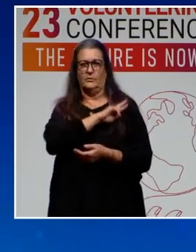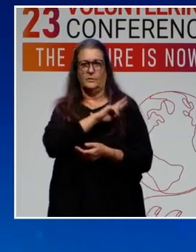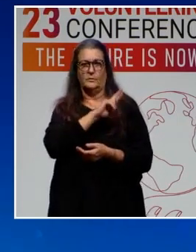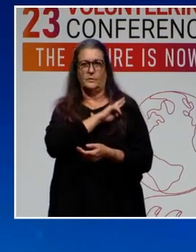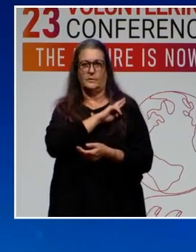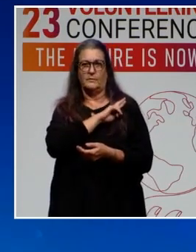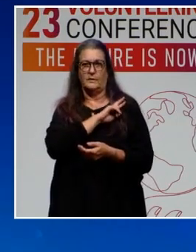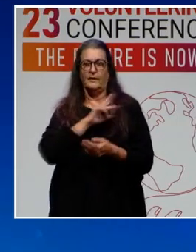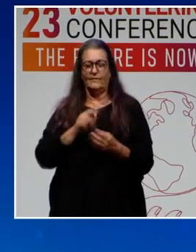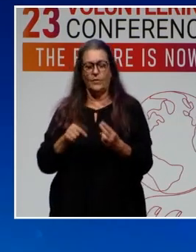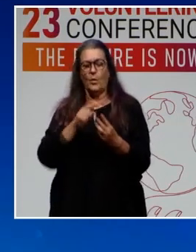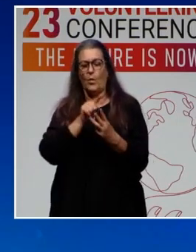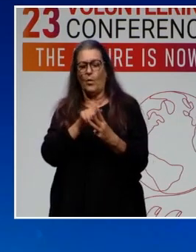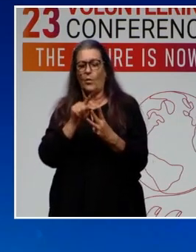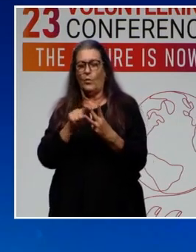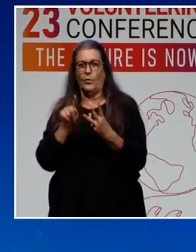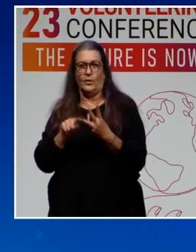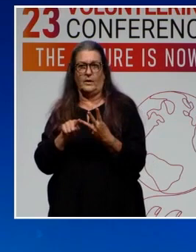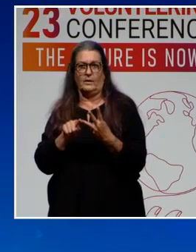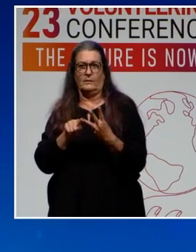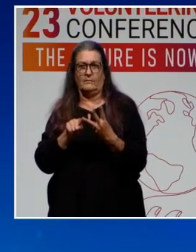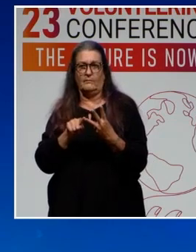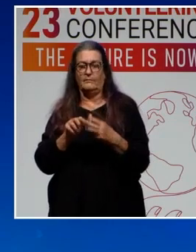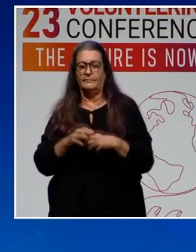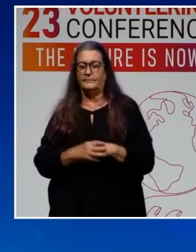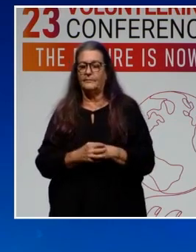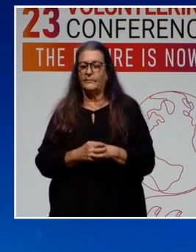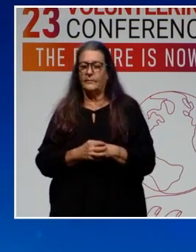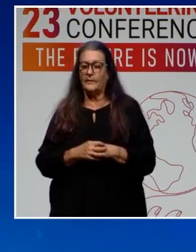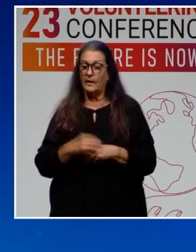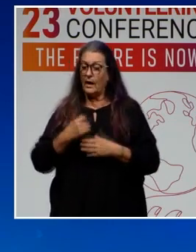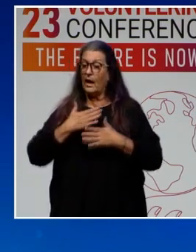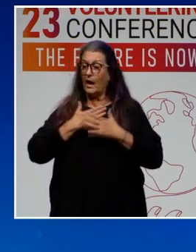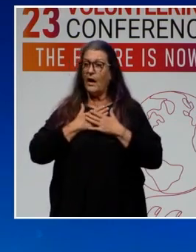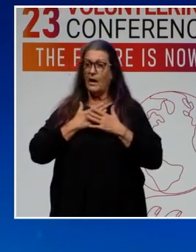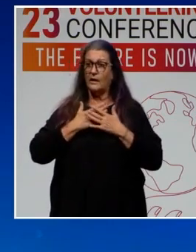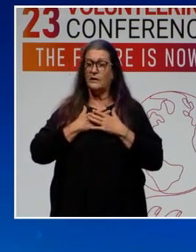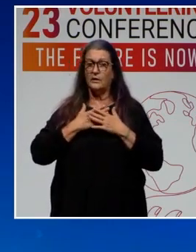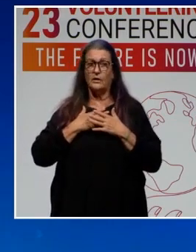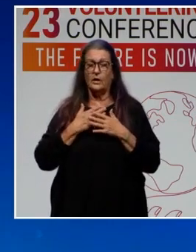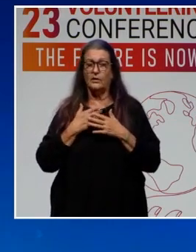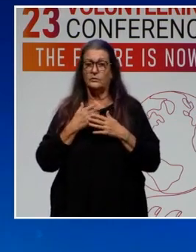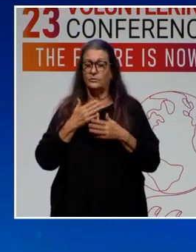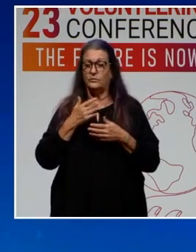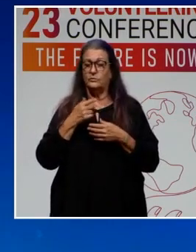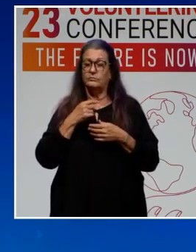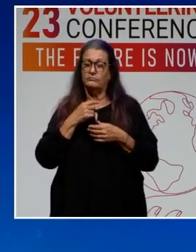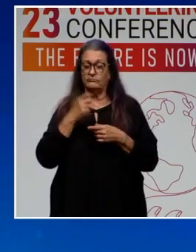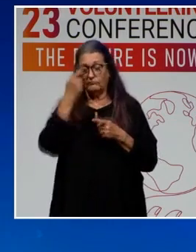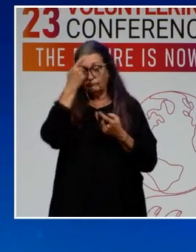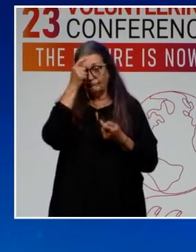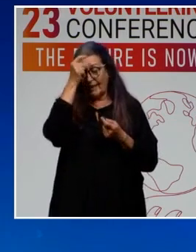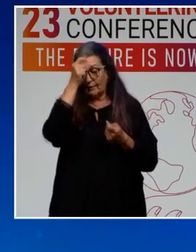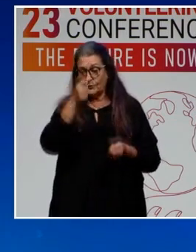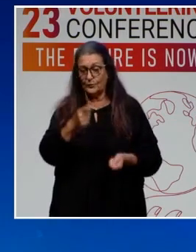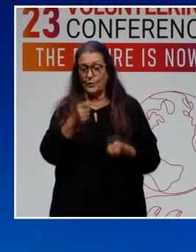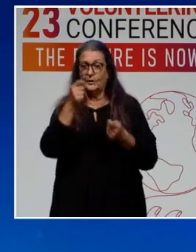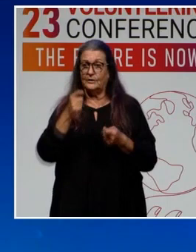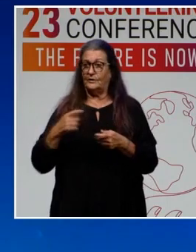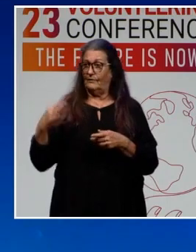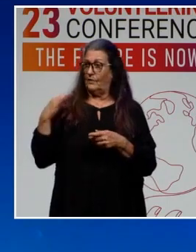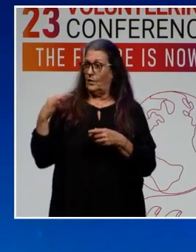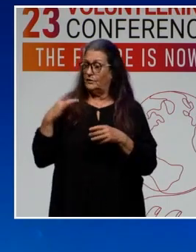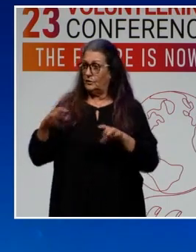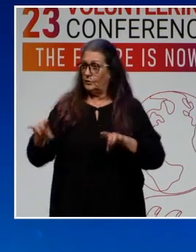key stakeholders. I'd like to acknowledge the extensive work undertaken by Volunteering Australia on the